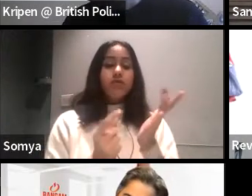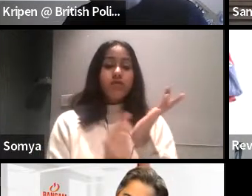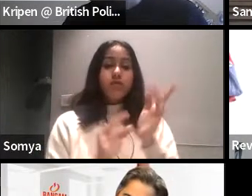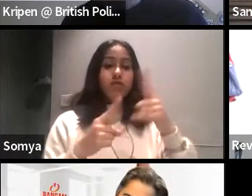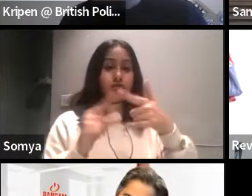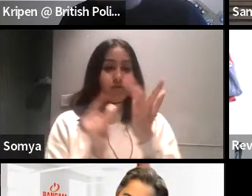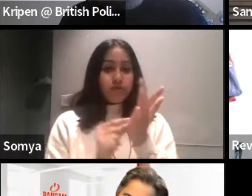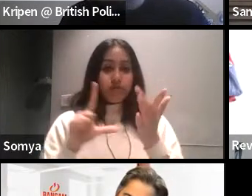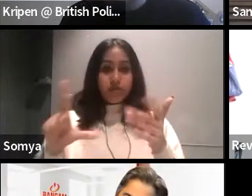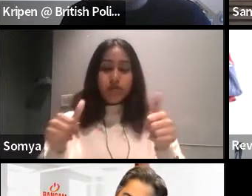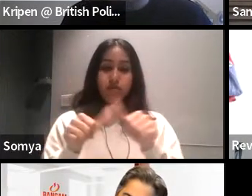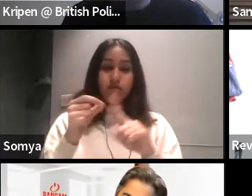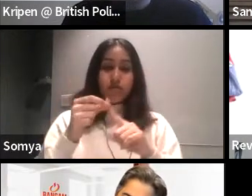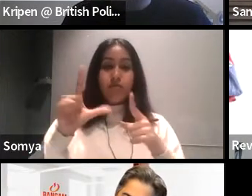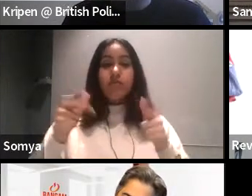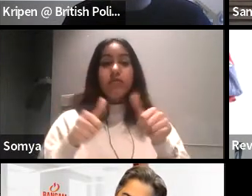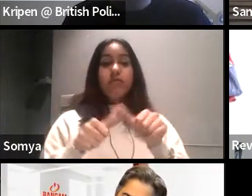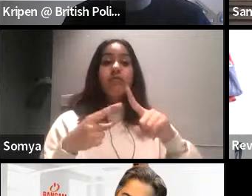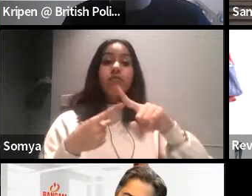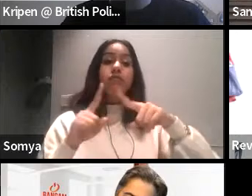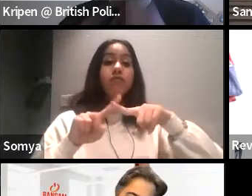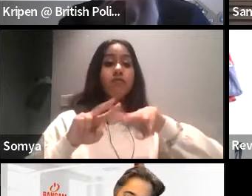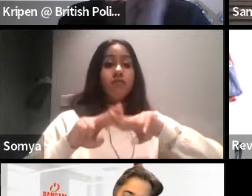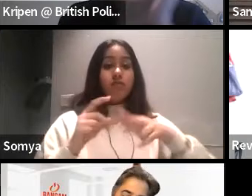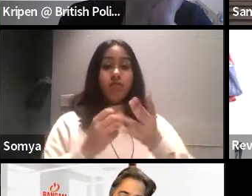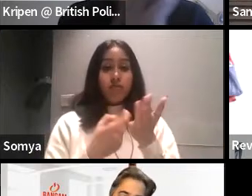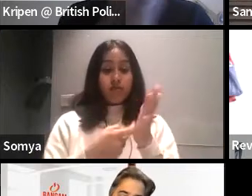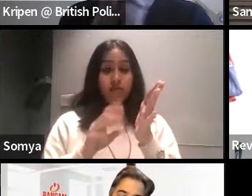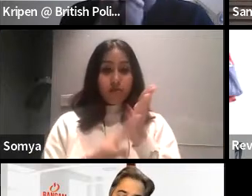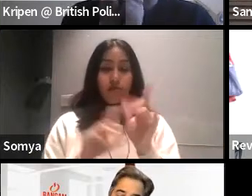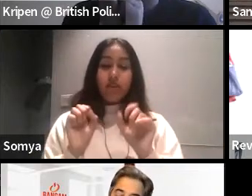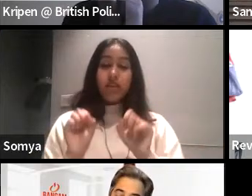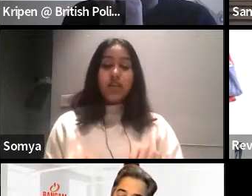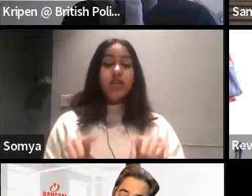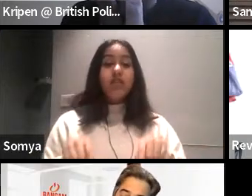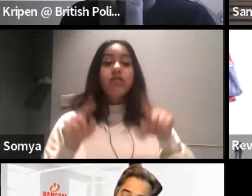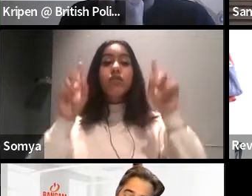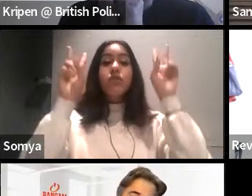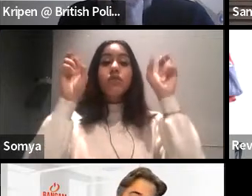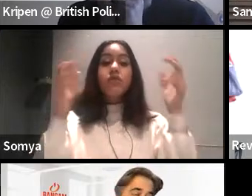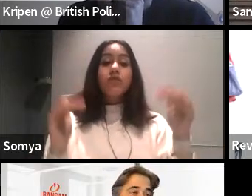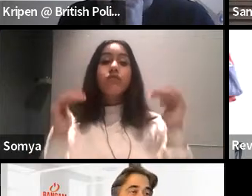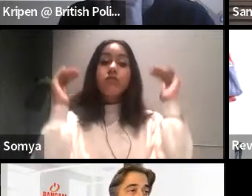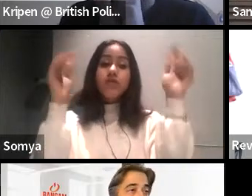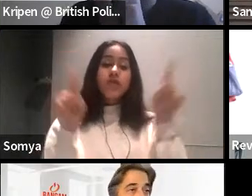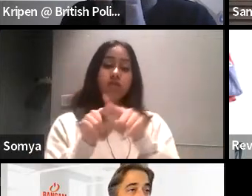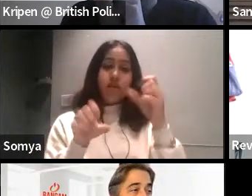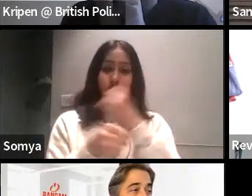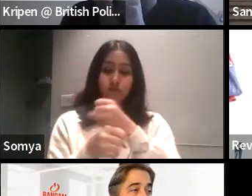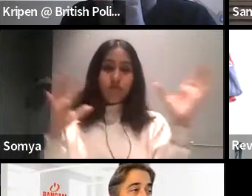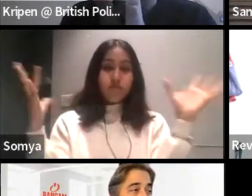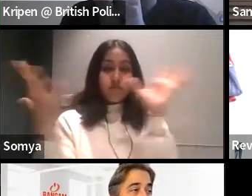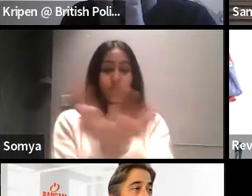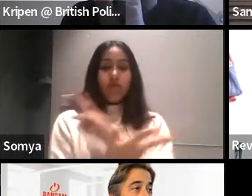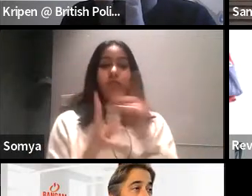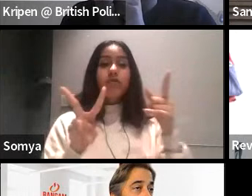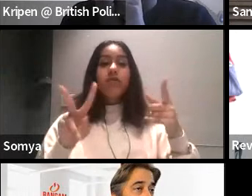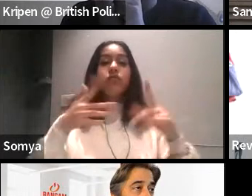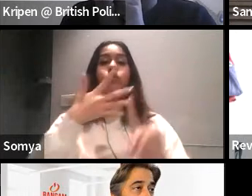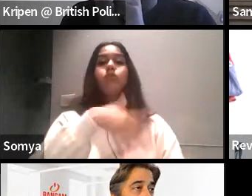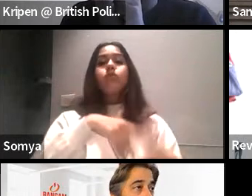we have an international panel who will enlighten us on the topic, Global Overview on Disability